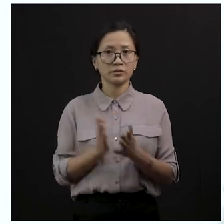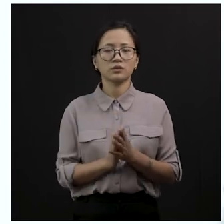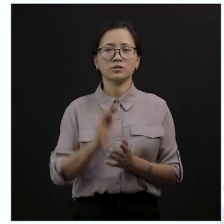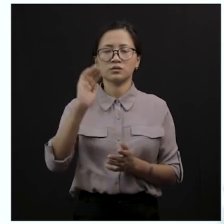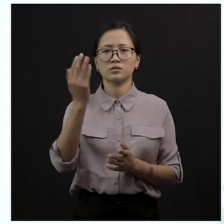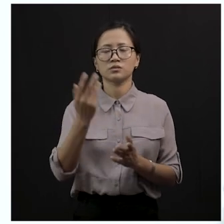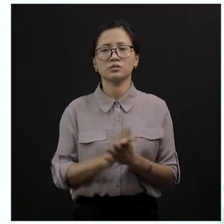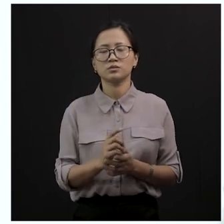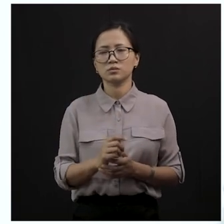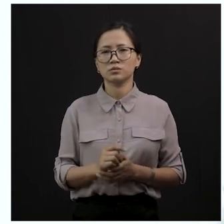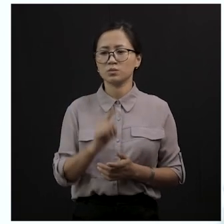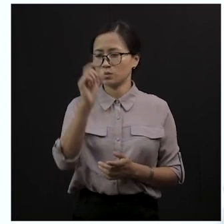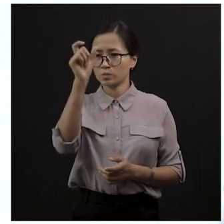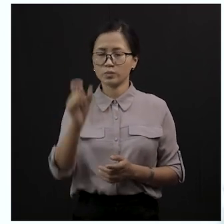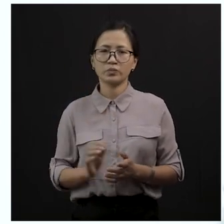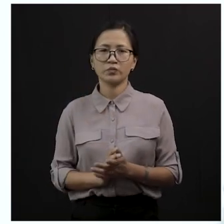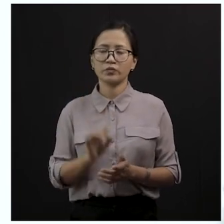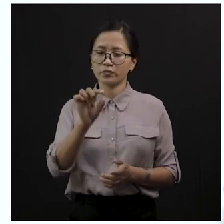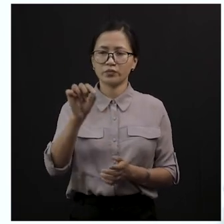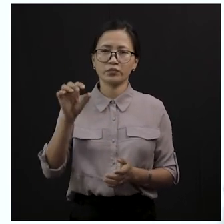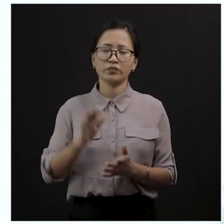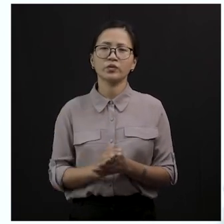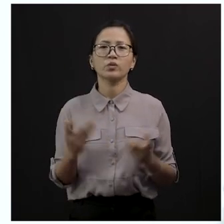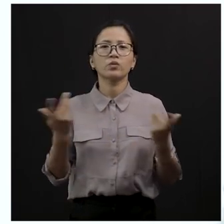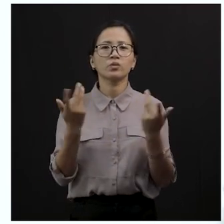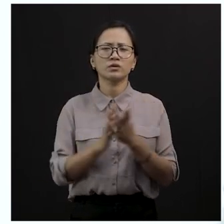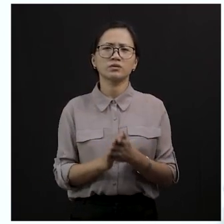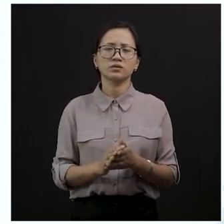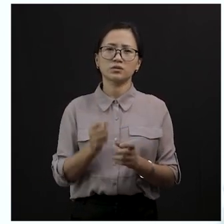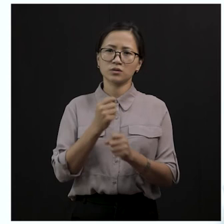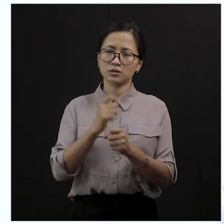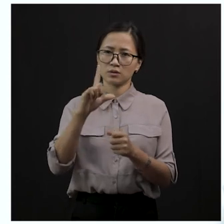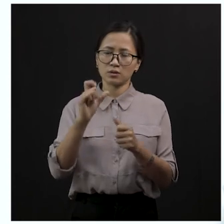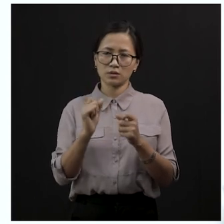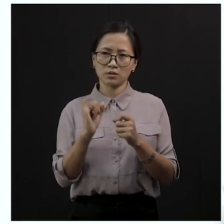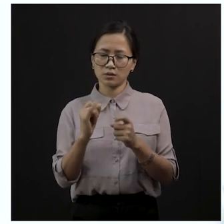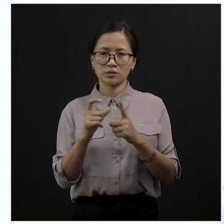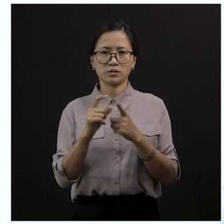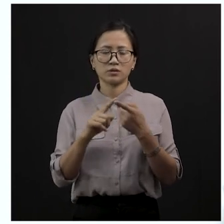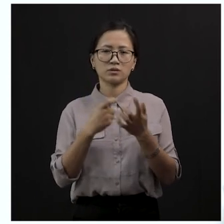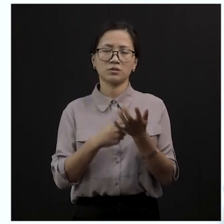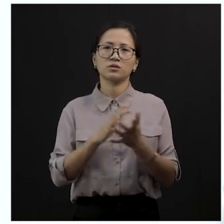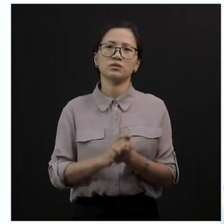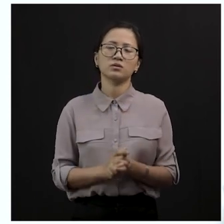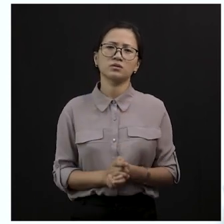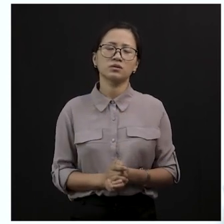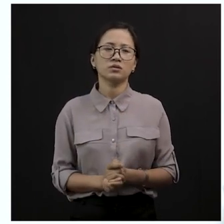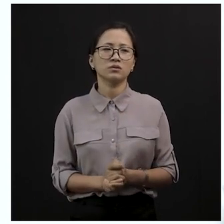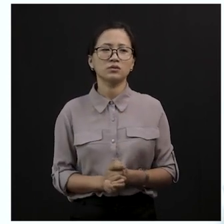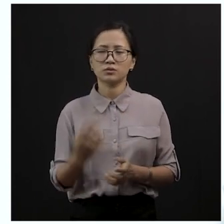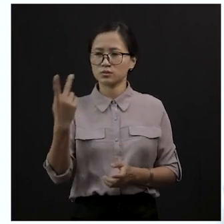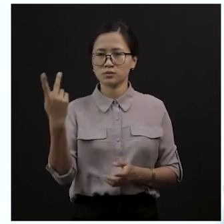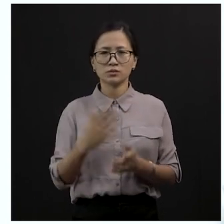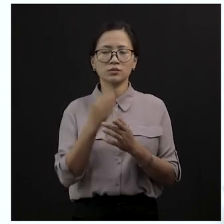there must be someone who found out what the glider, right? I have told you that there were two brothers, right?